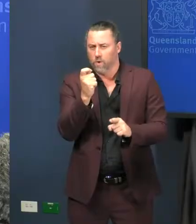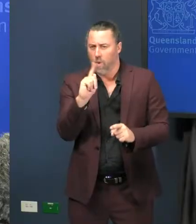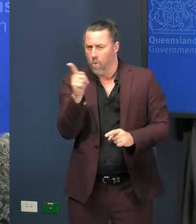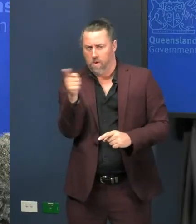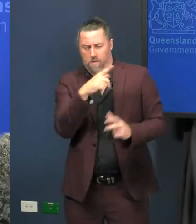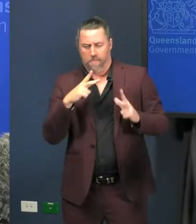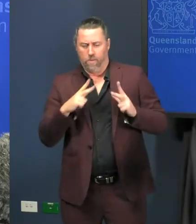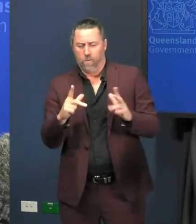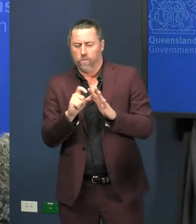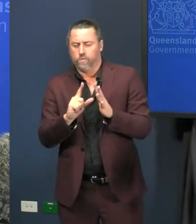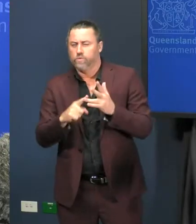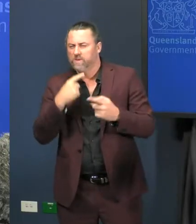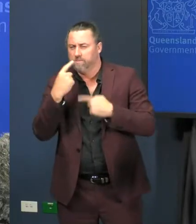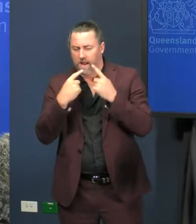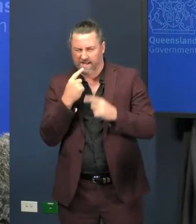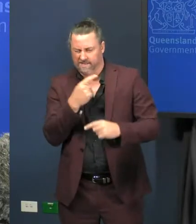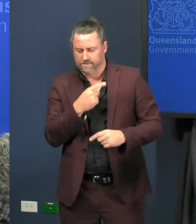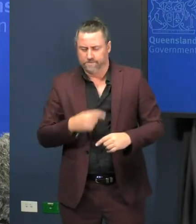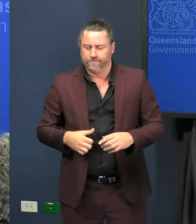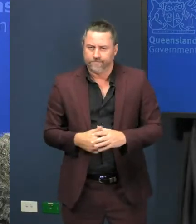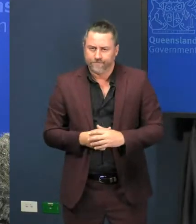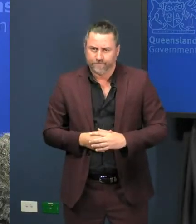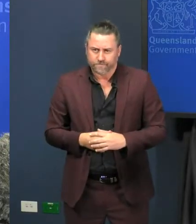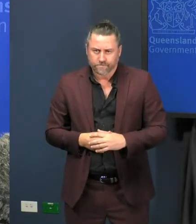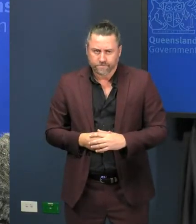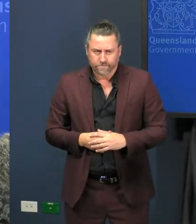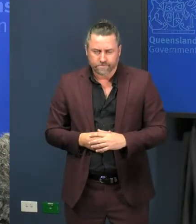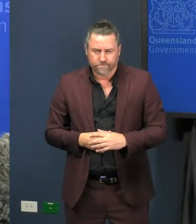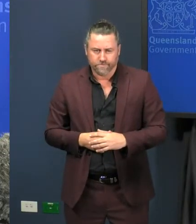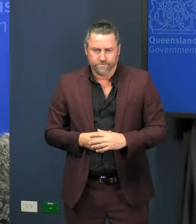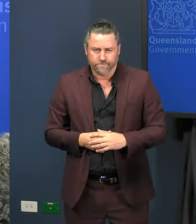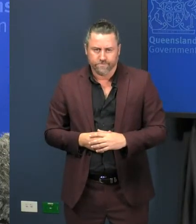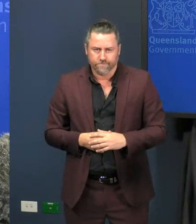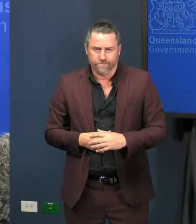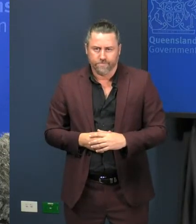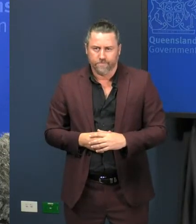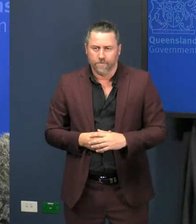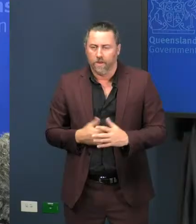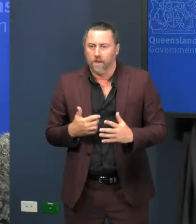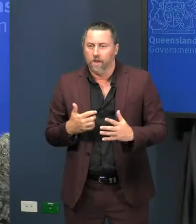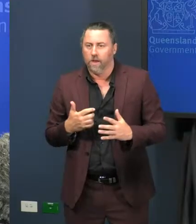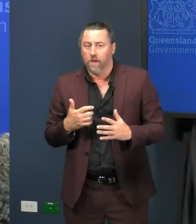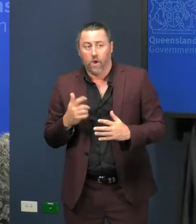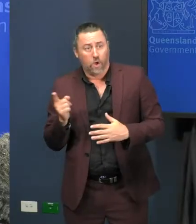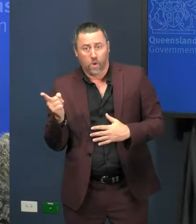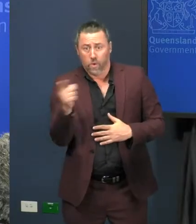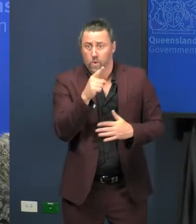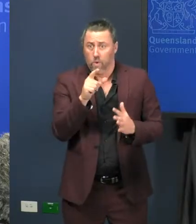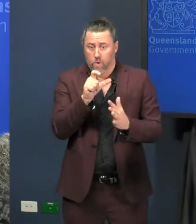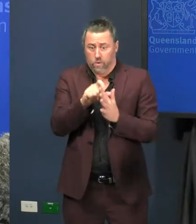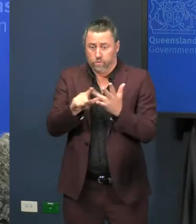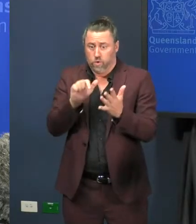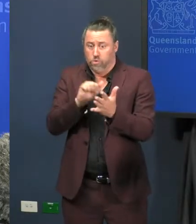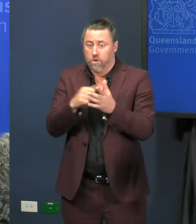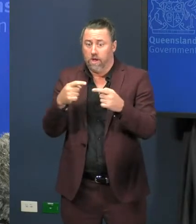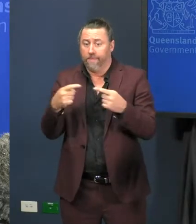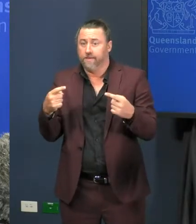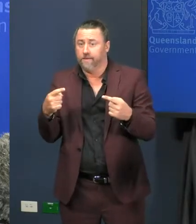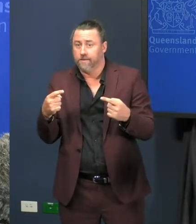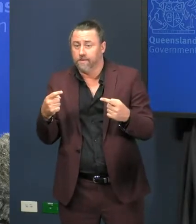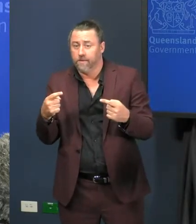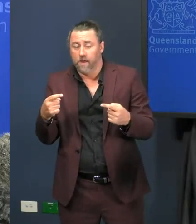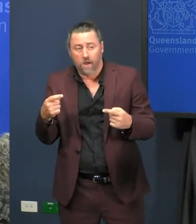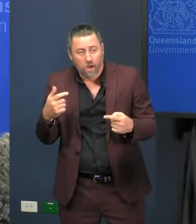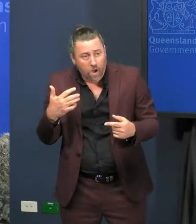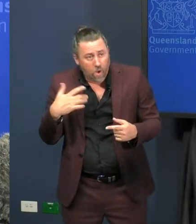him to communicate that to you as well. It's important that we do everything we can for, in many cases, of vulnerable